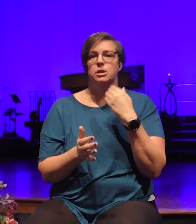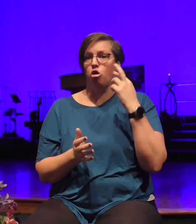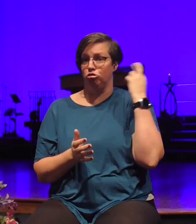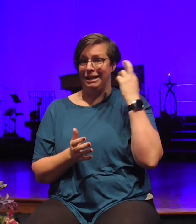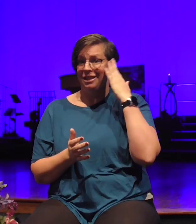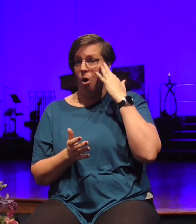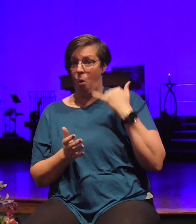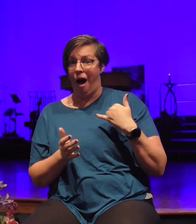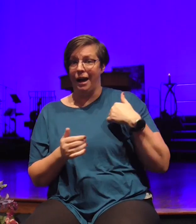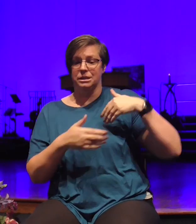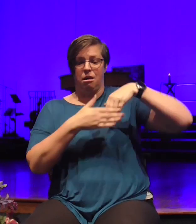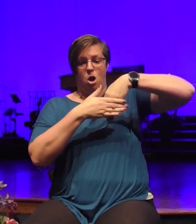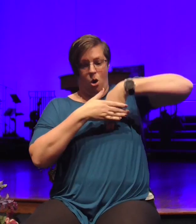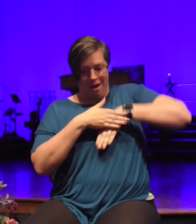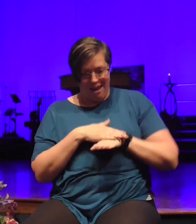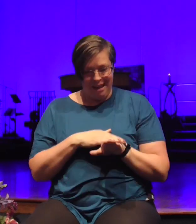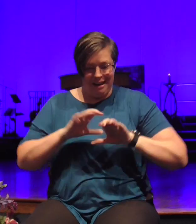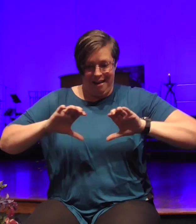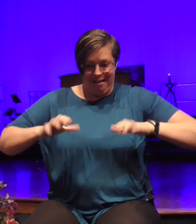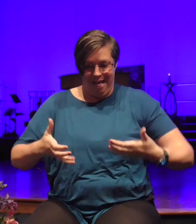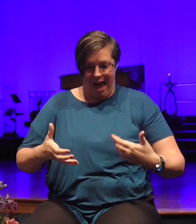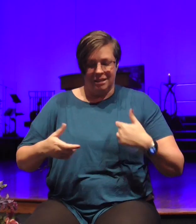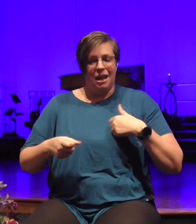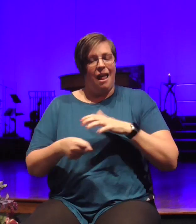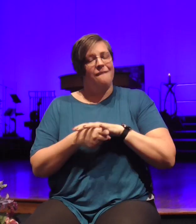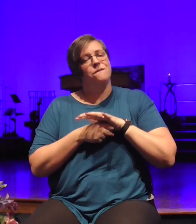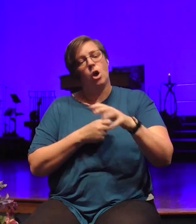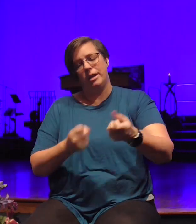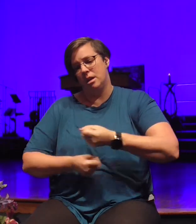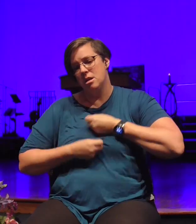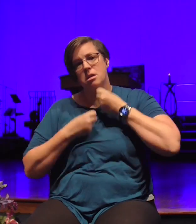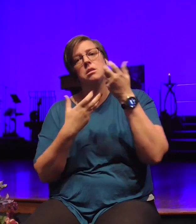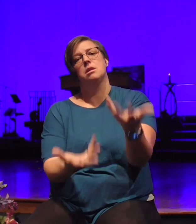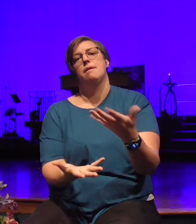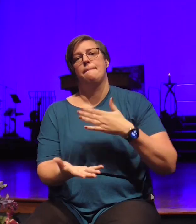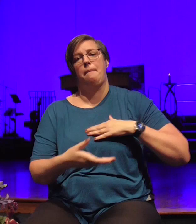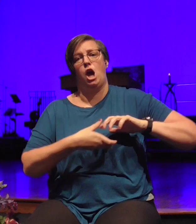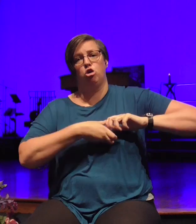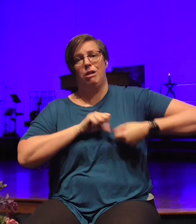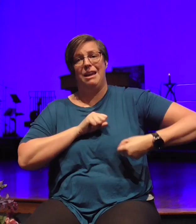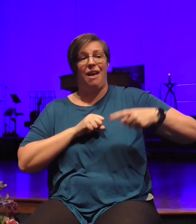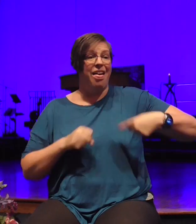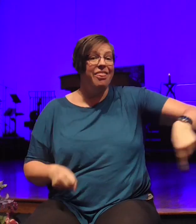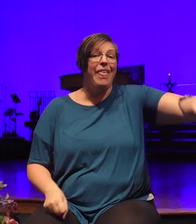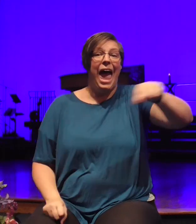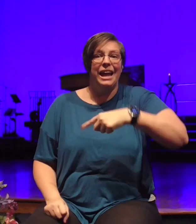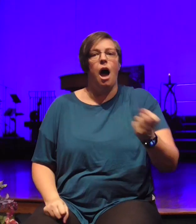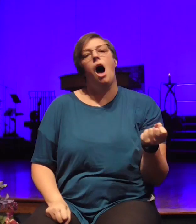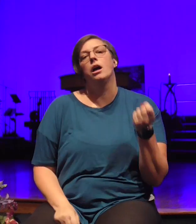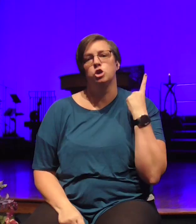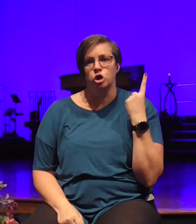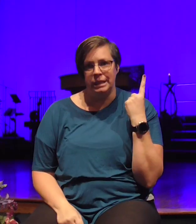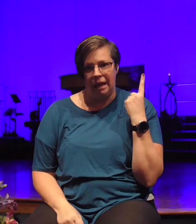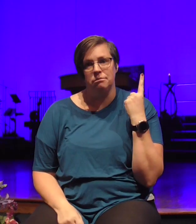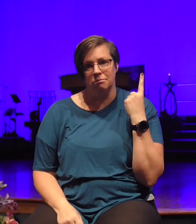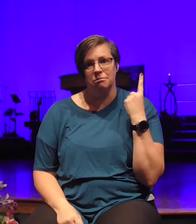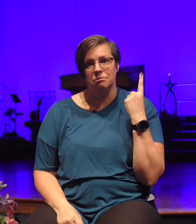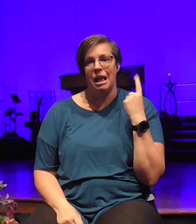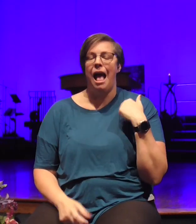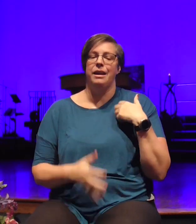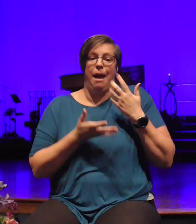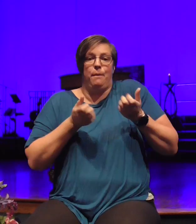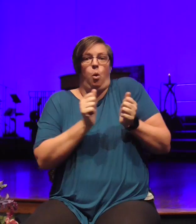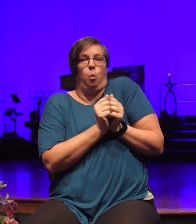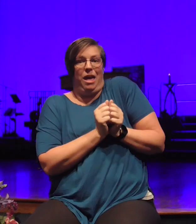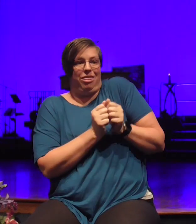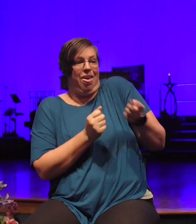go into that class and I could fully express my grief with people who totally understood and got it. And then I could be with them as